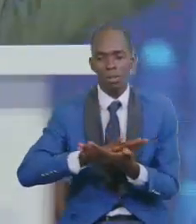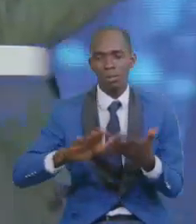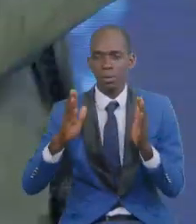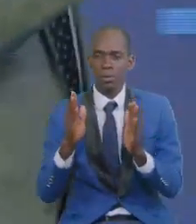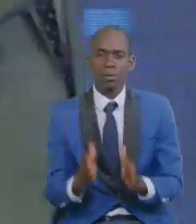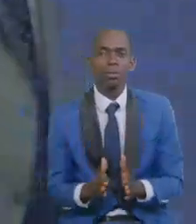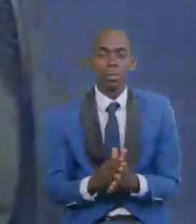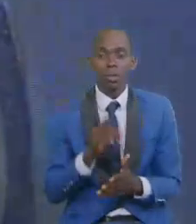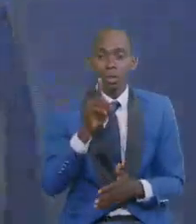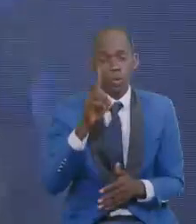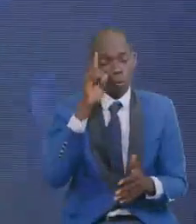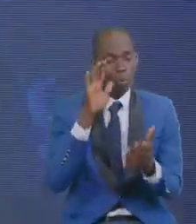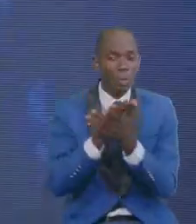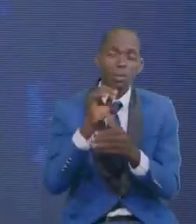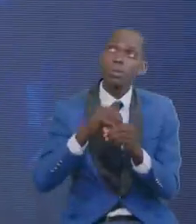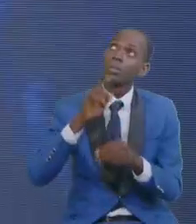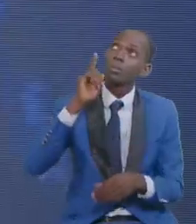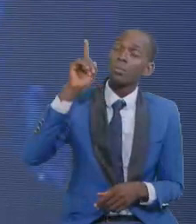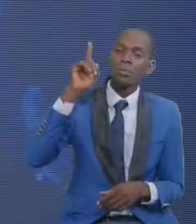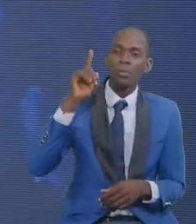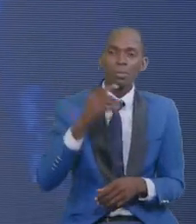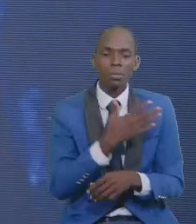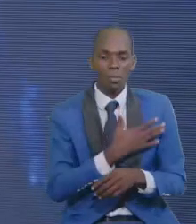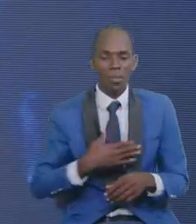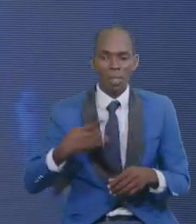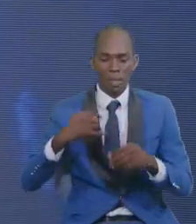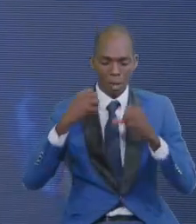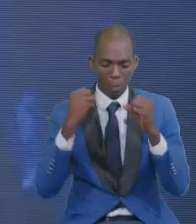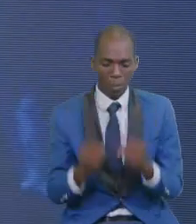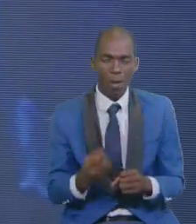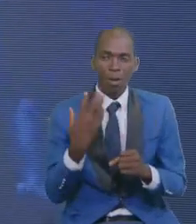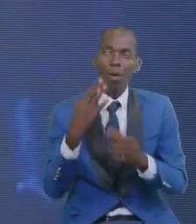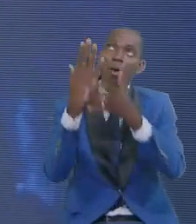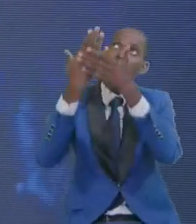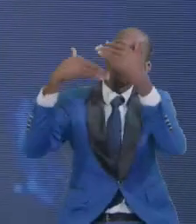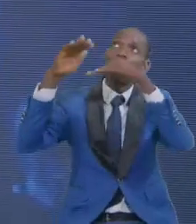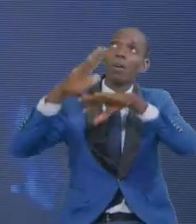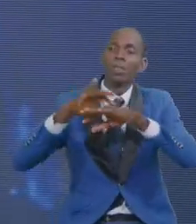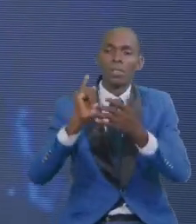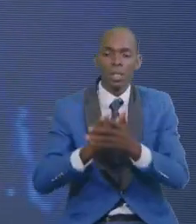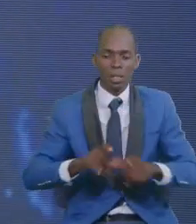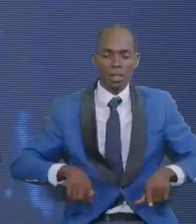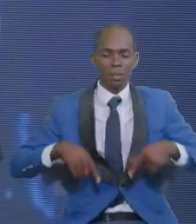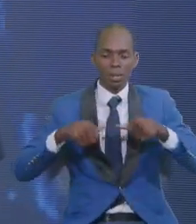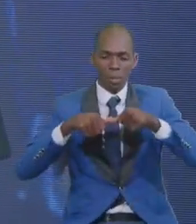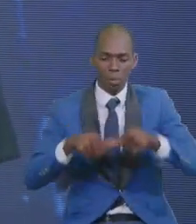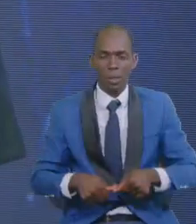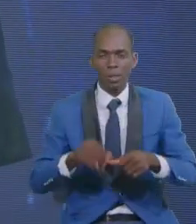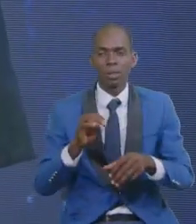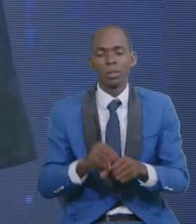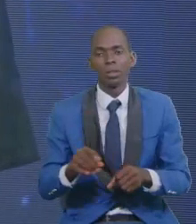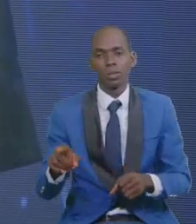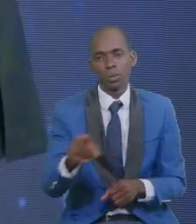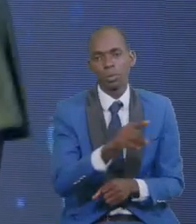You believe in him as the power of heaven that lives and abides in you.